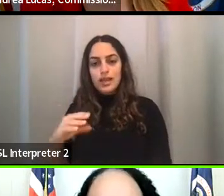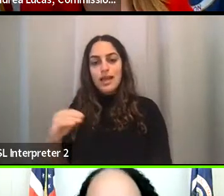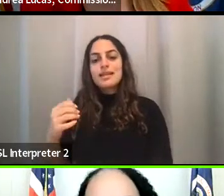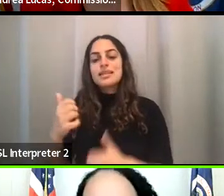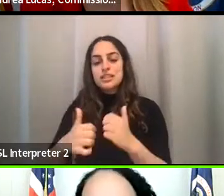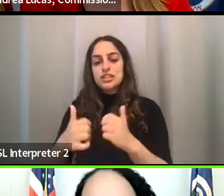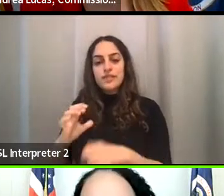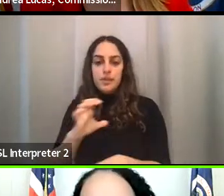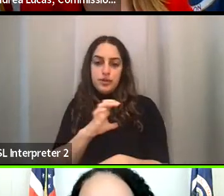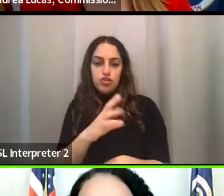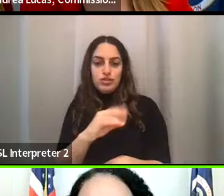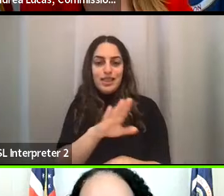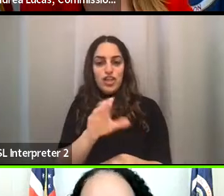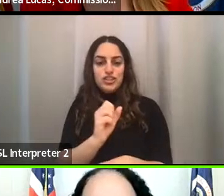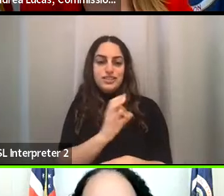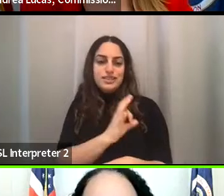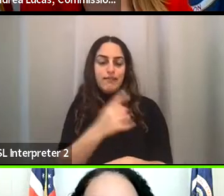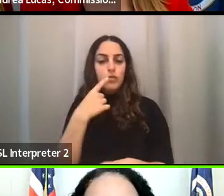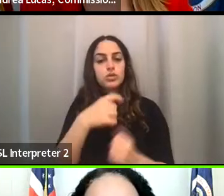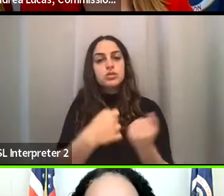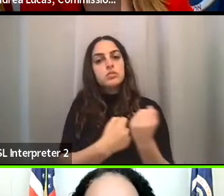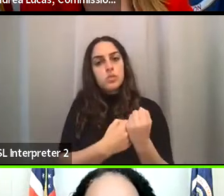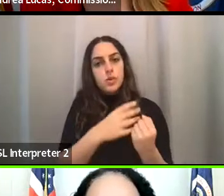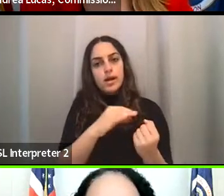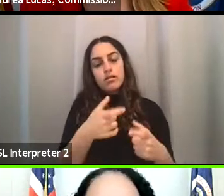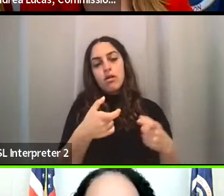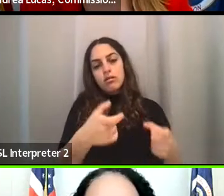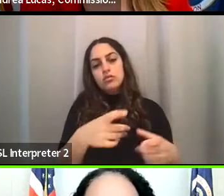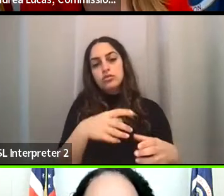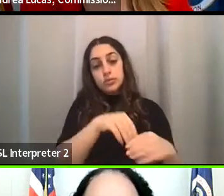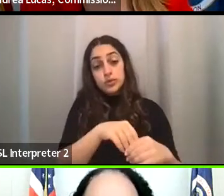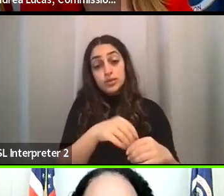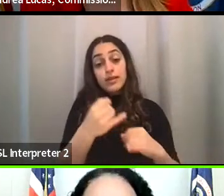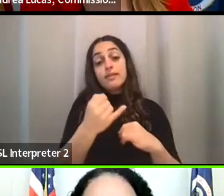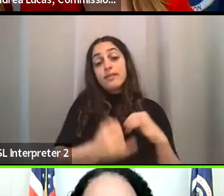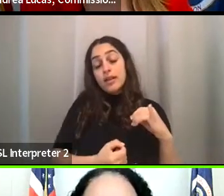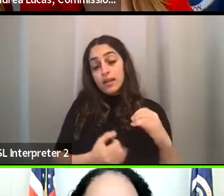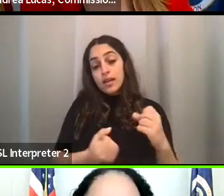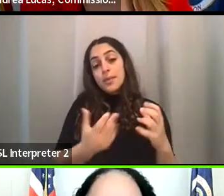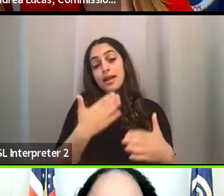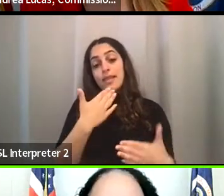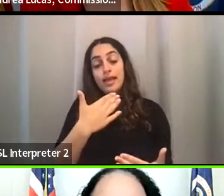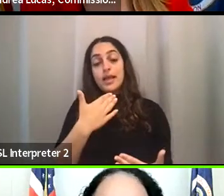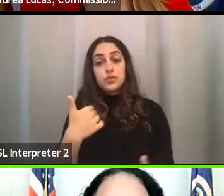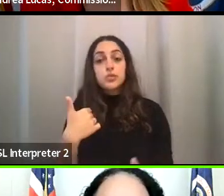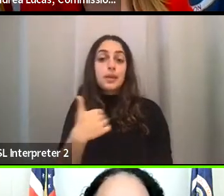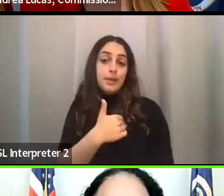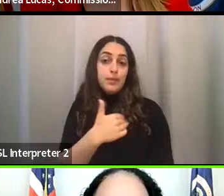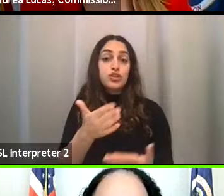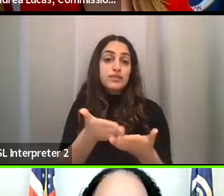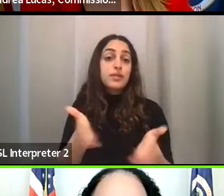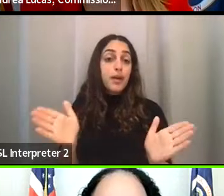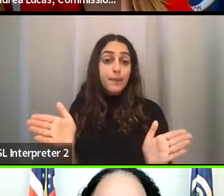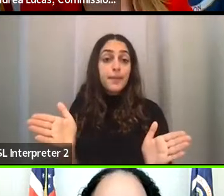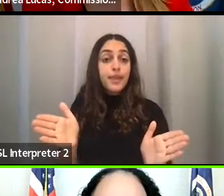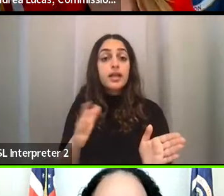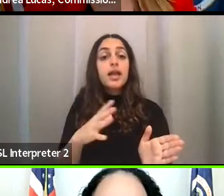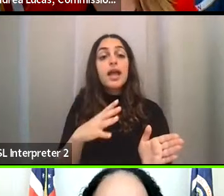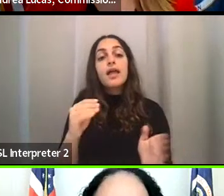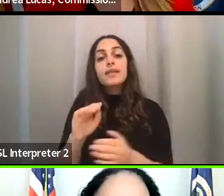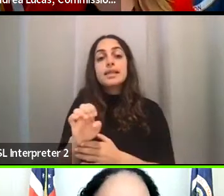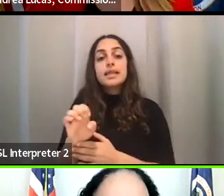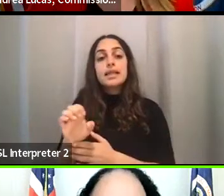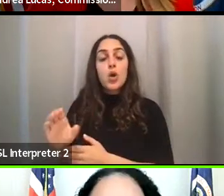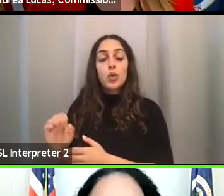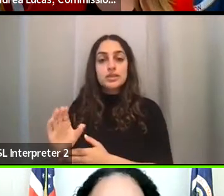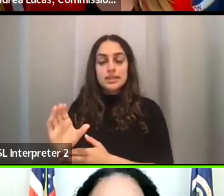as well as their staffs for their support and contributions finally many thanks to the members of the public and the eeoc